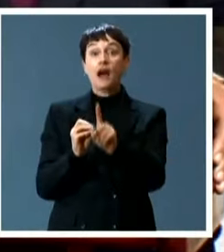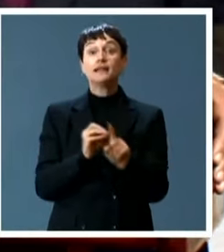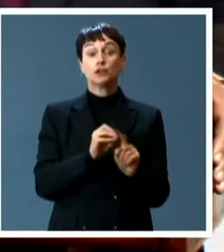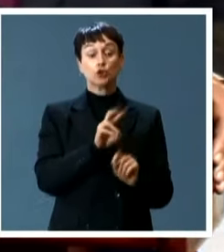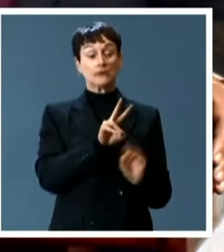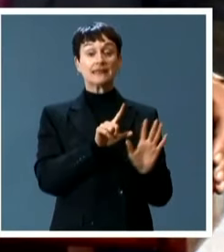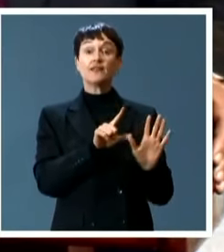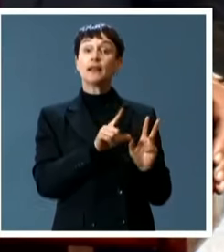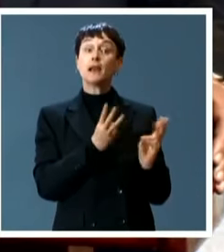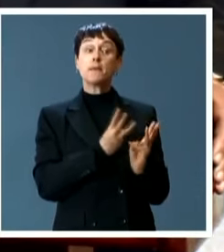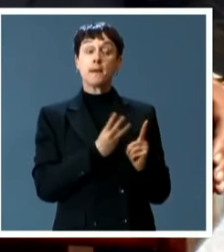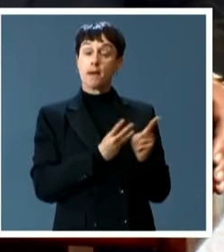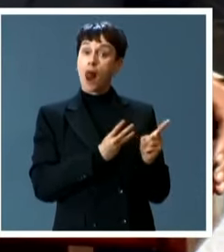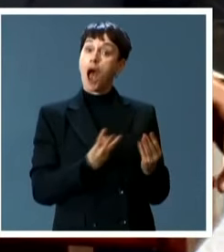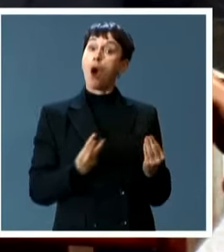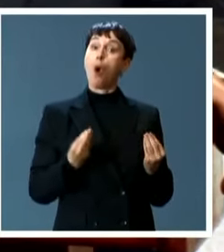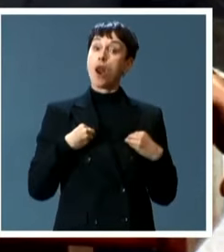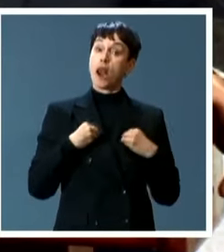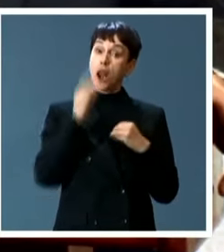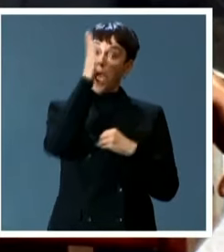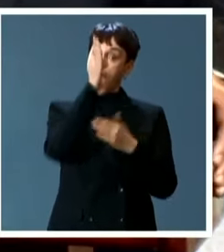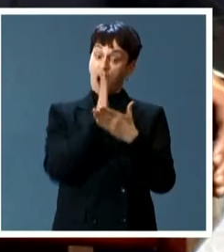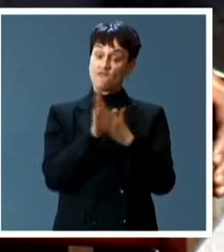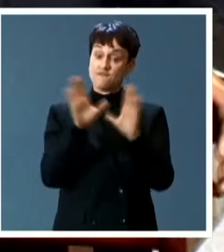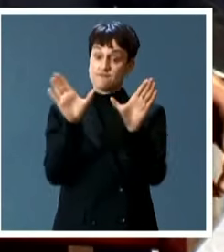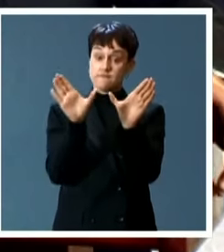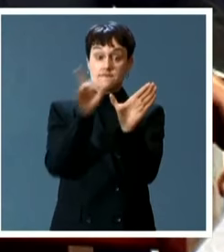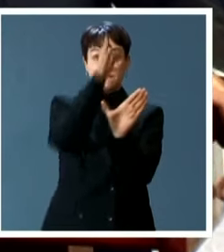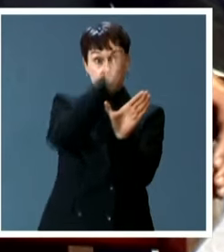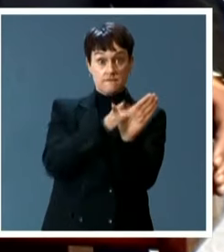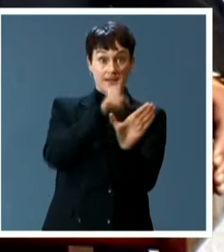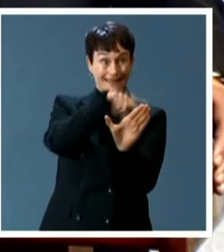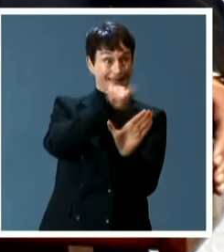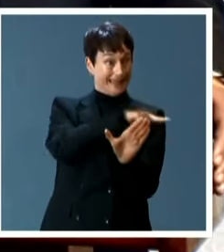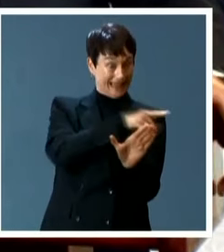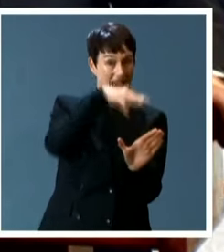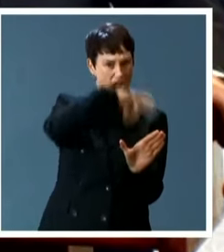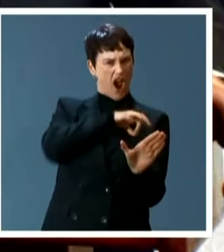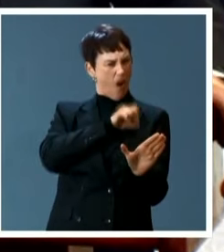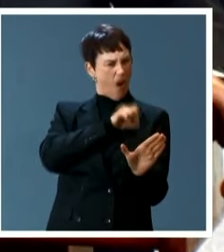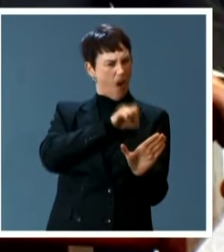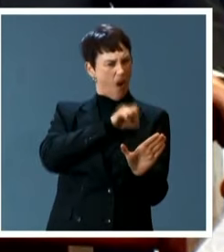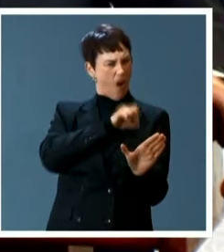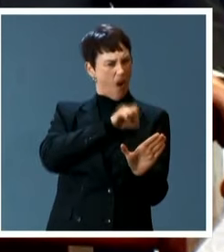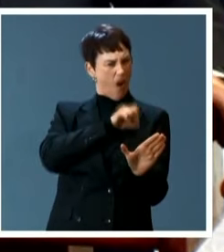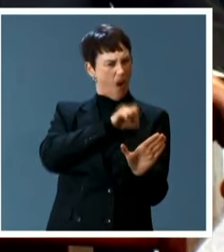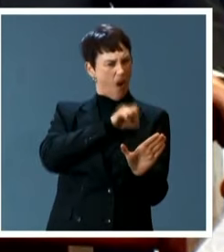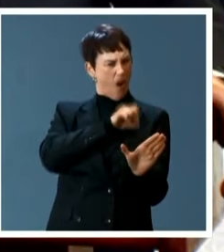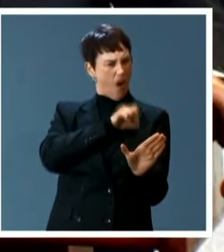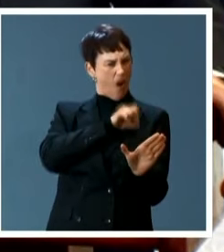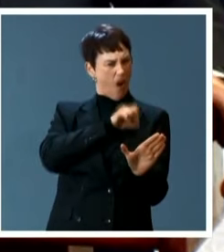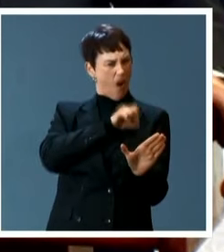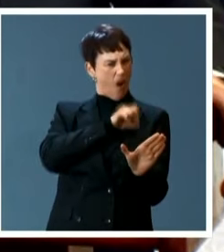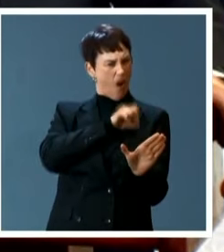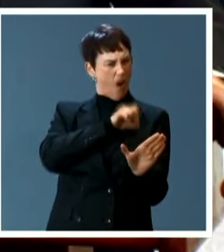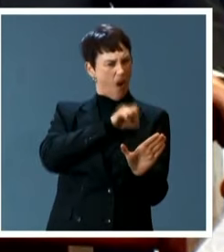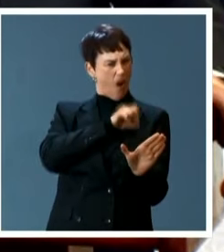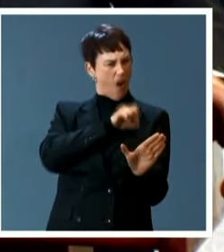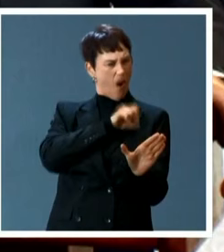Of inequality. People's chances in life depend on their gender, family and ethnic background.